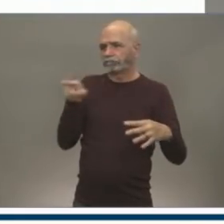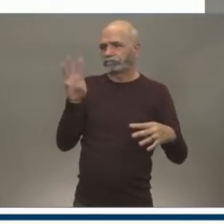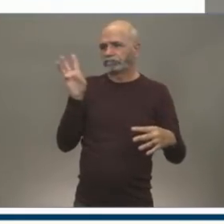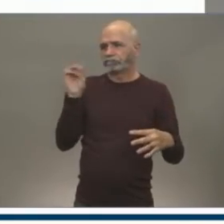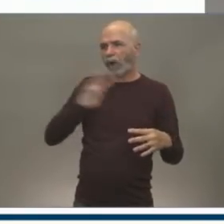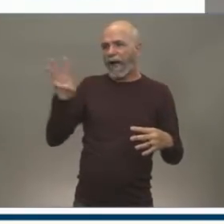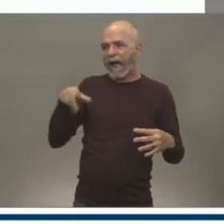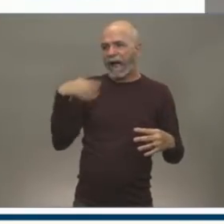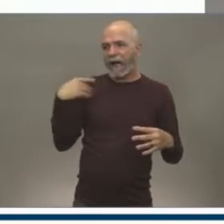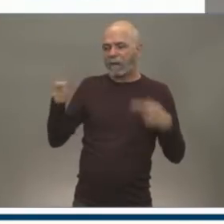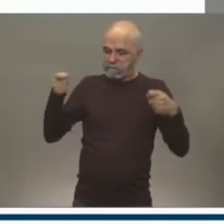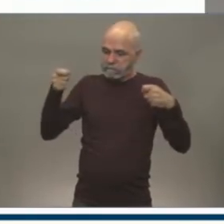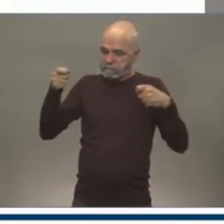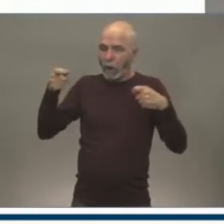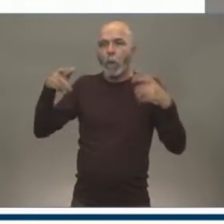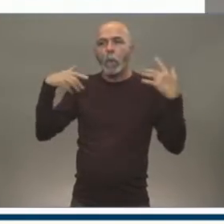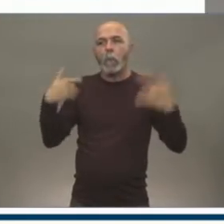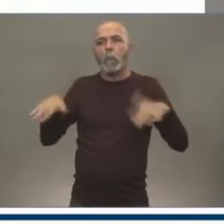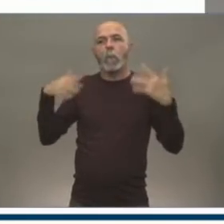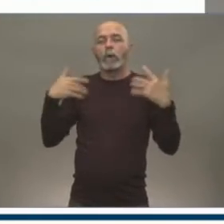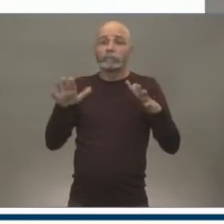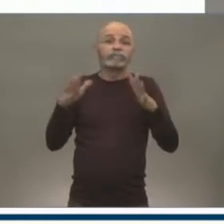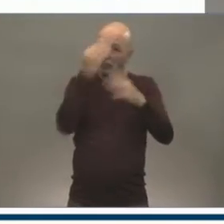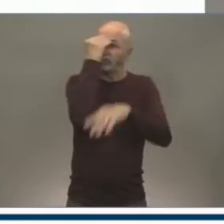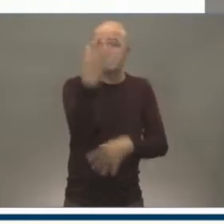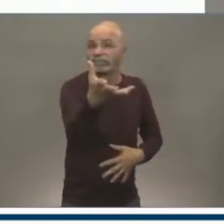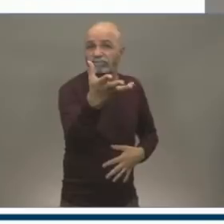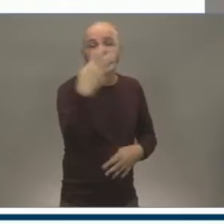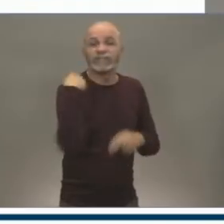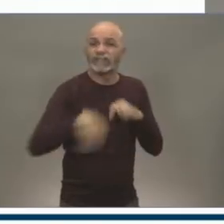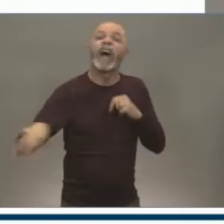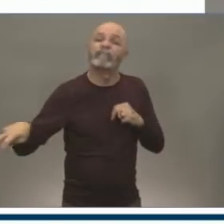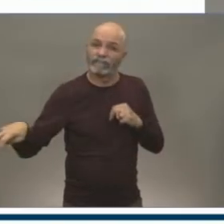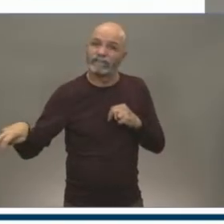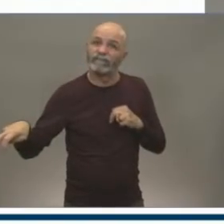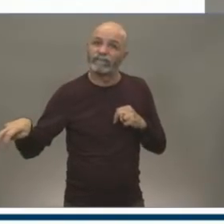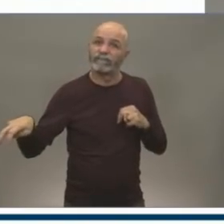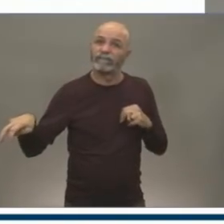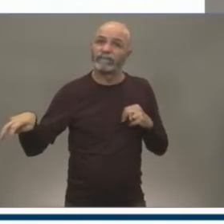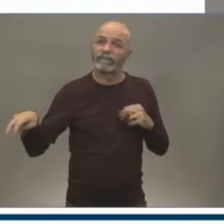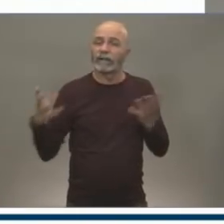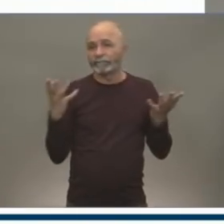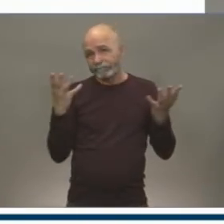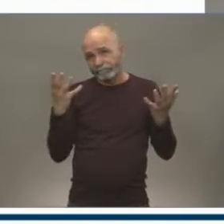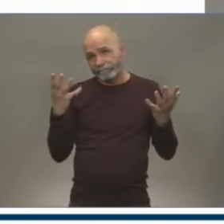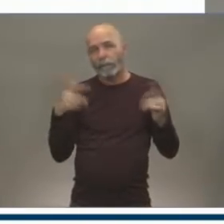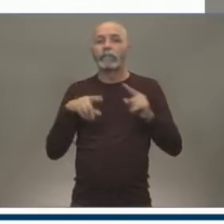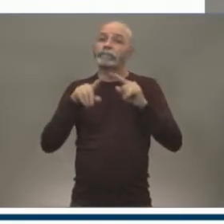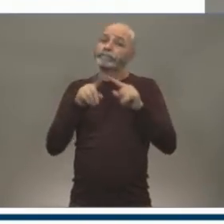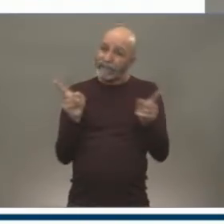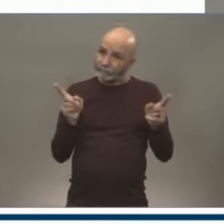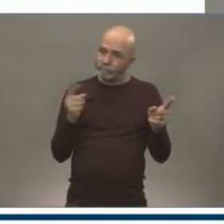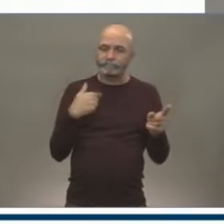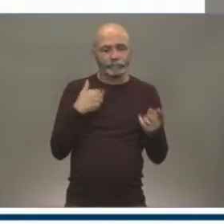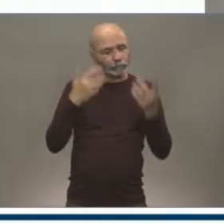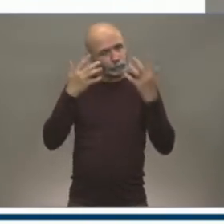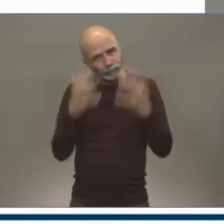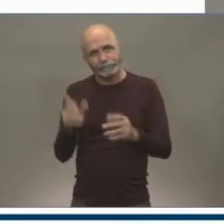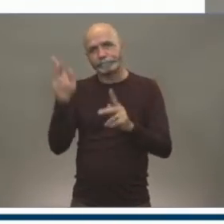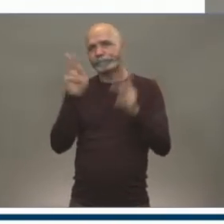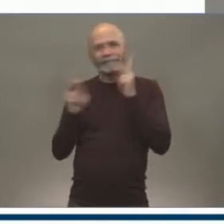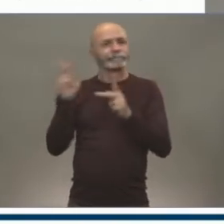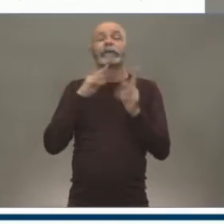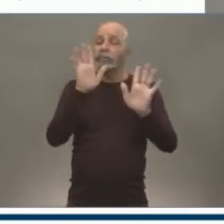is tough, and we recognize the challenges of this situation. We are asking of a lot of you, but I'll repeat again,